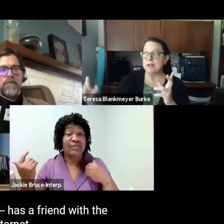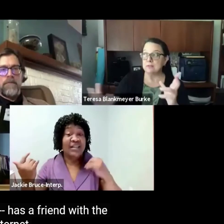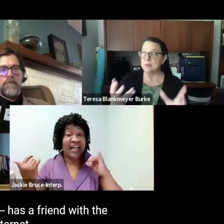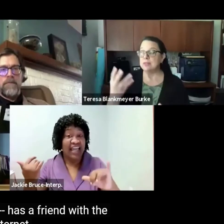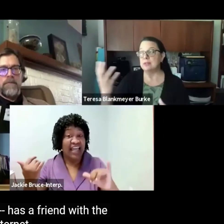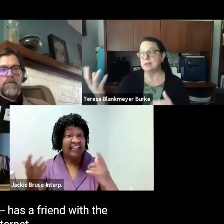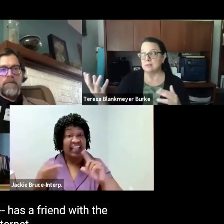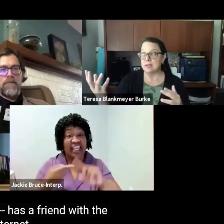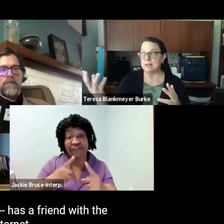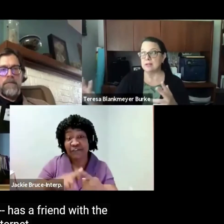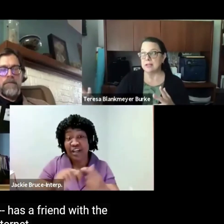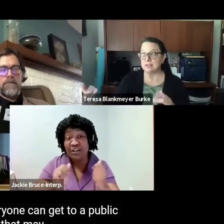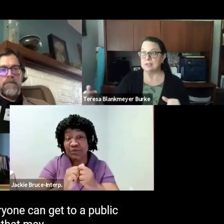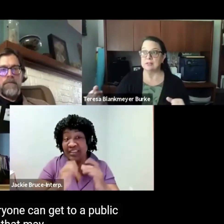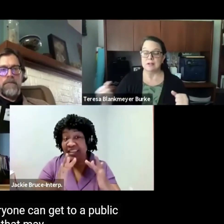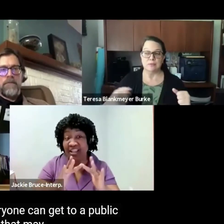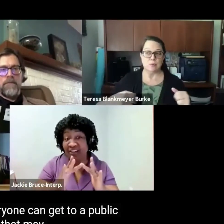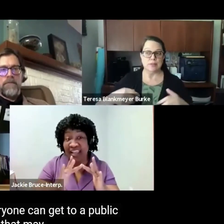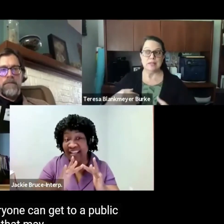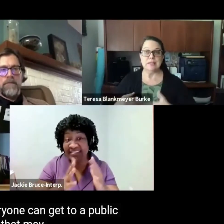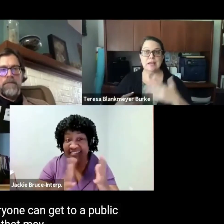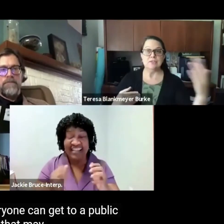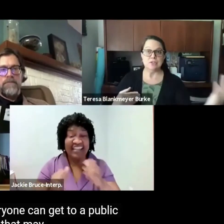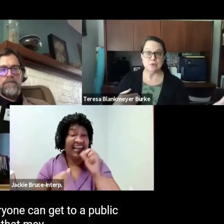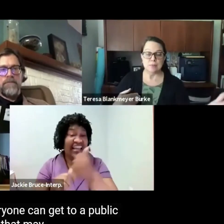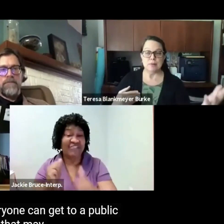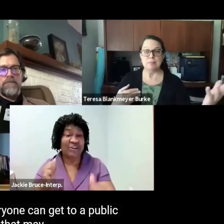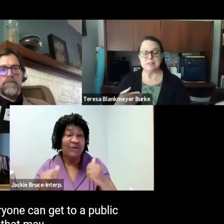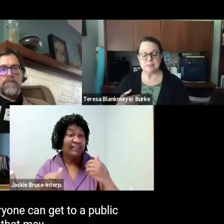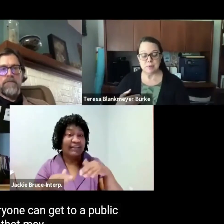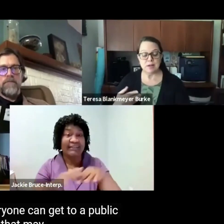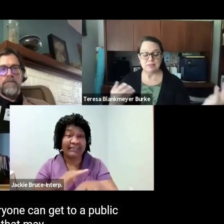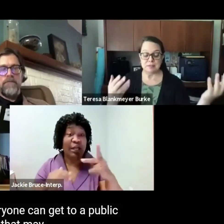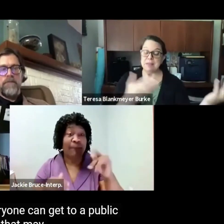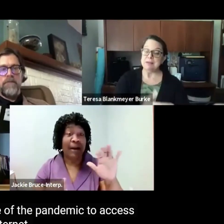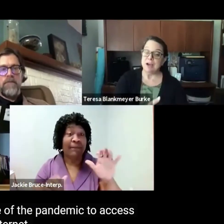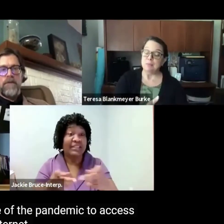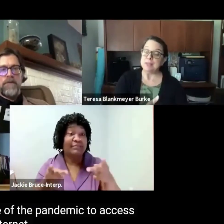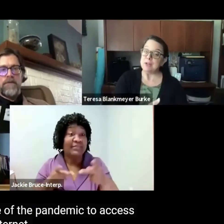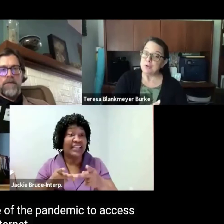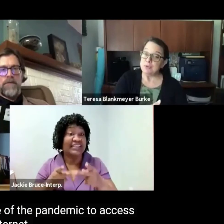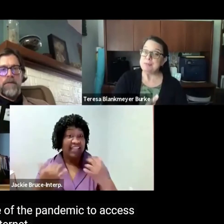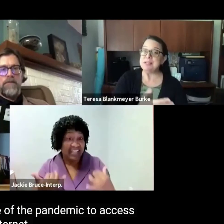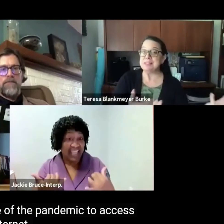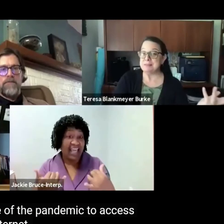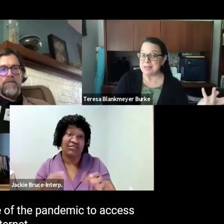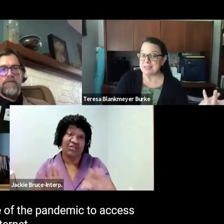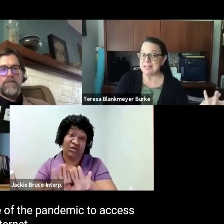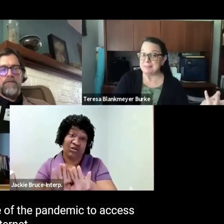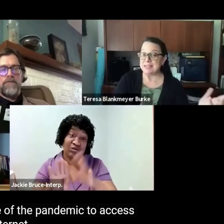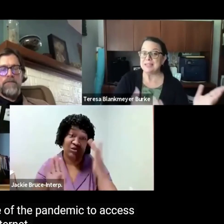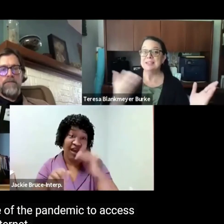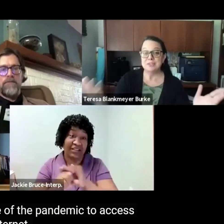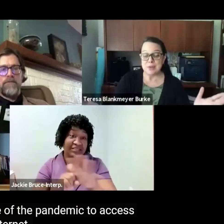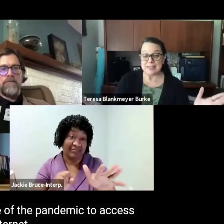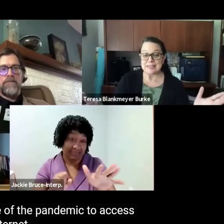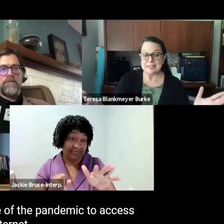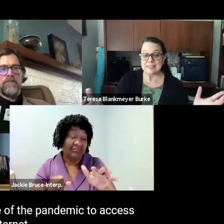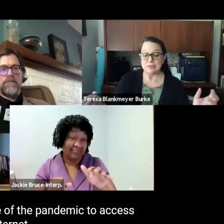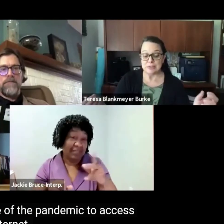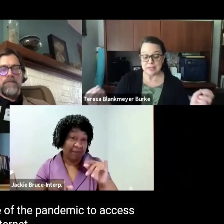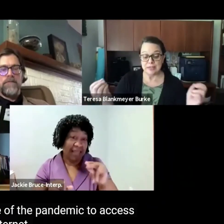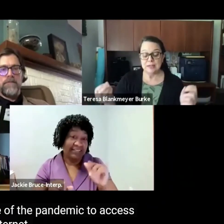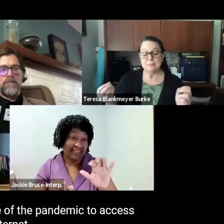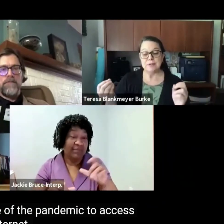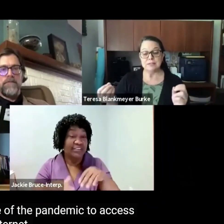a friend with the internet connection. Not everyone can get to a public spot that may now be closed because of the pandemic to